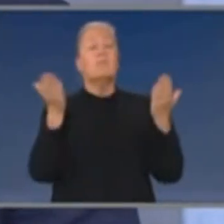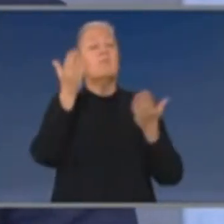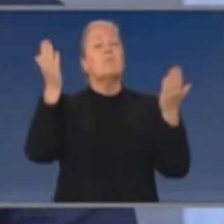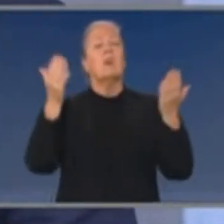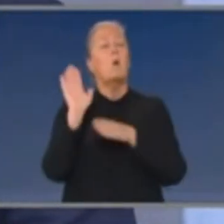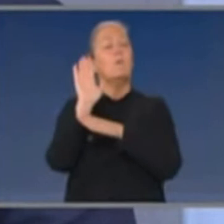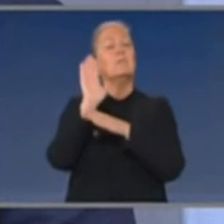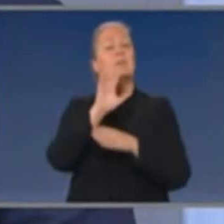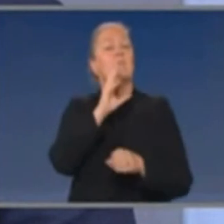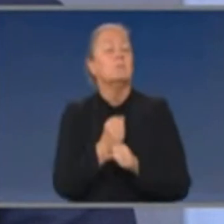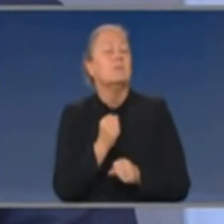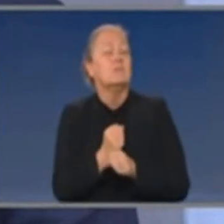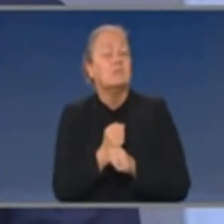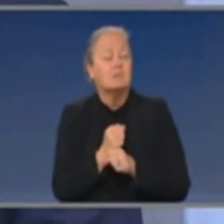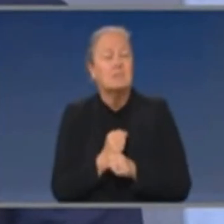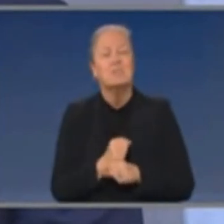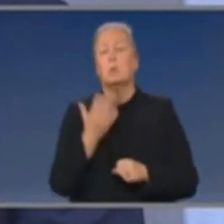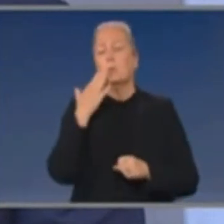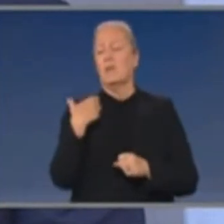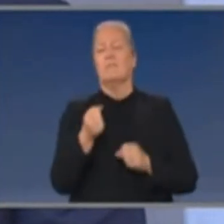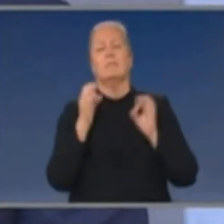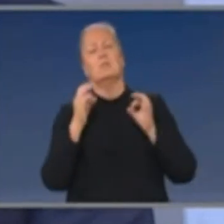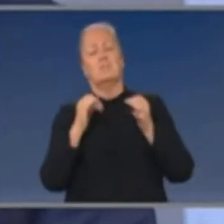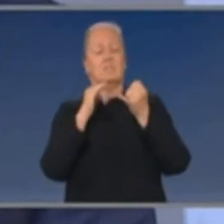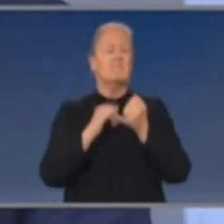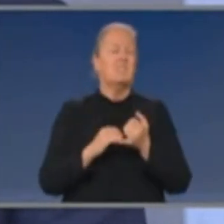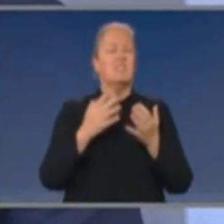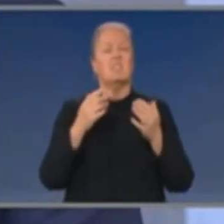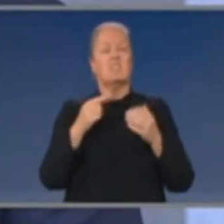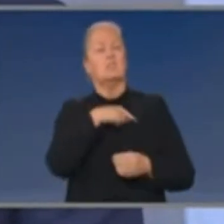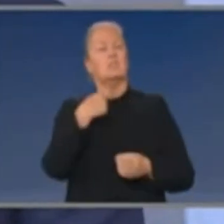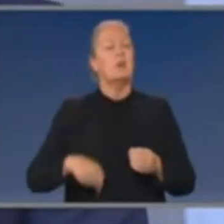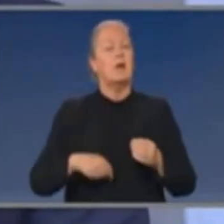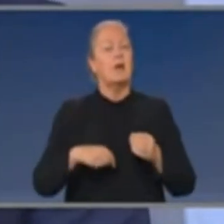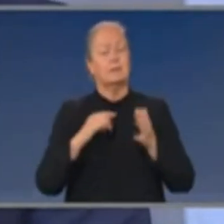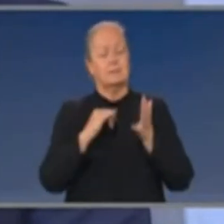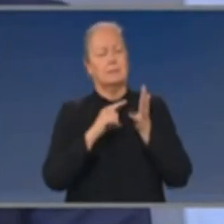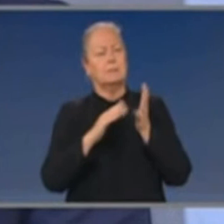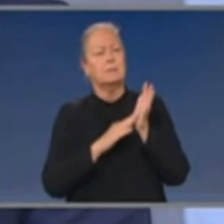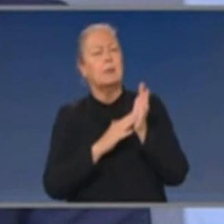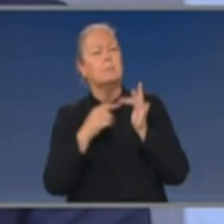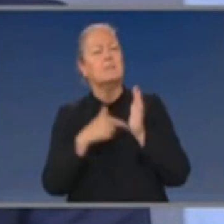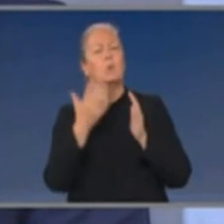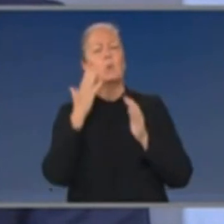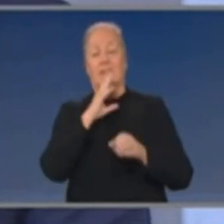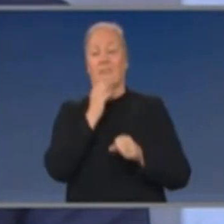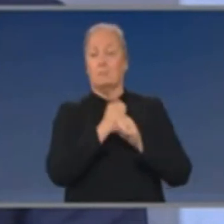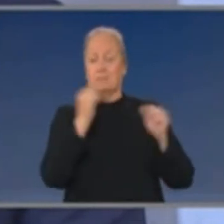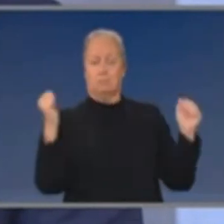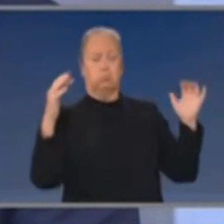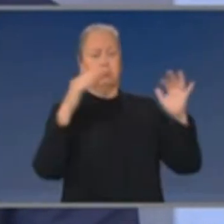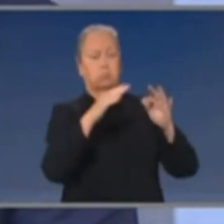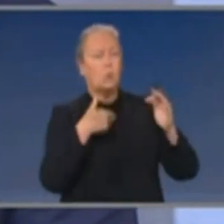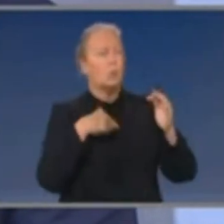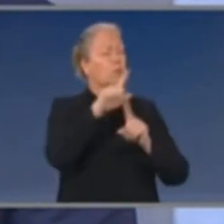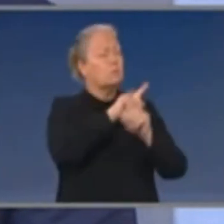it's been at several East Asia summits or other opportunities I have in bilaterals with my counterparts in the region.